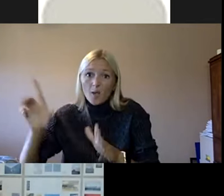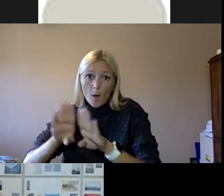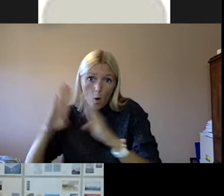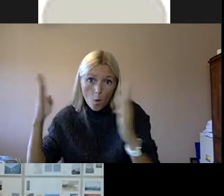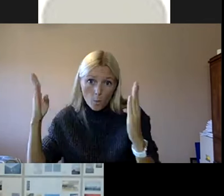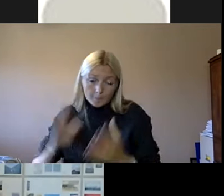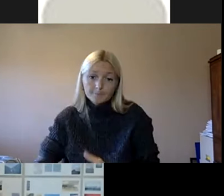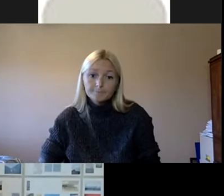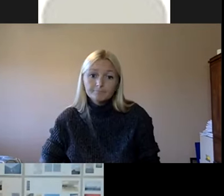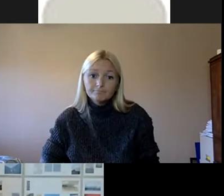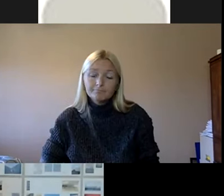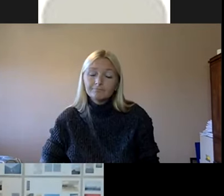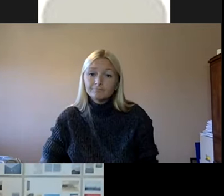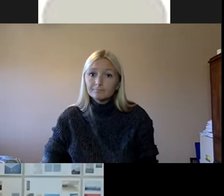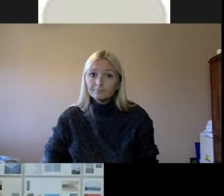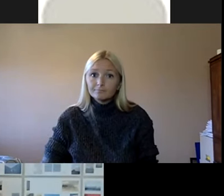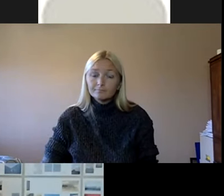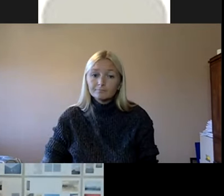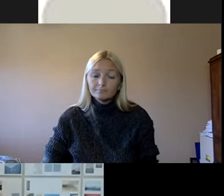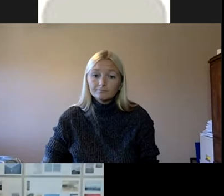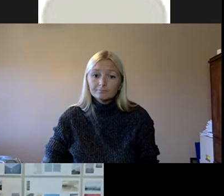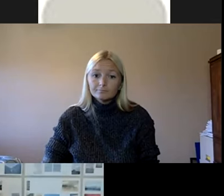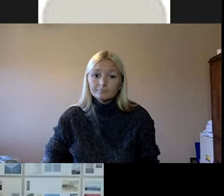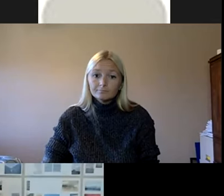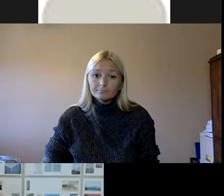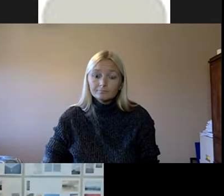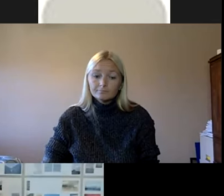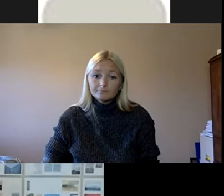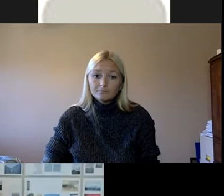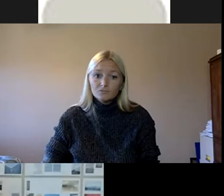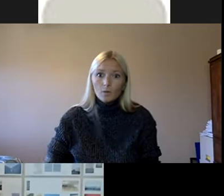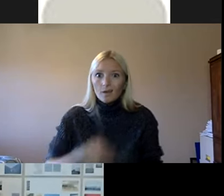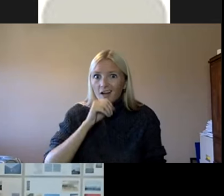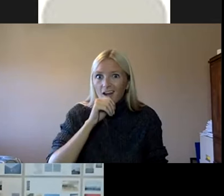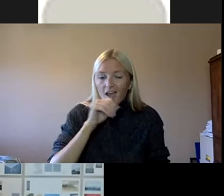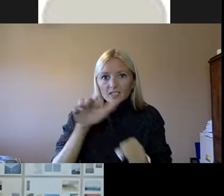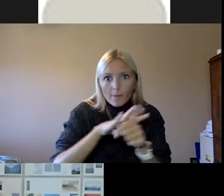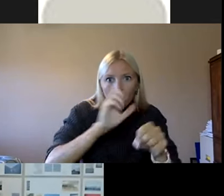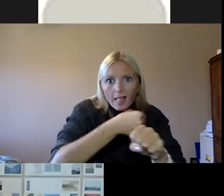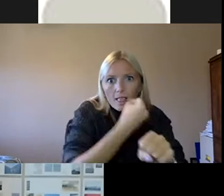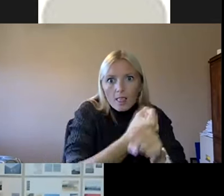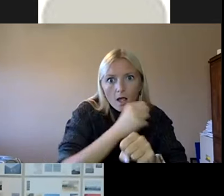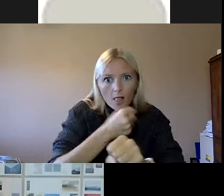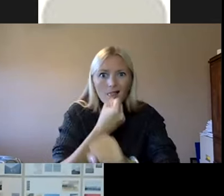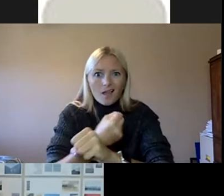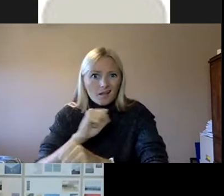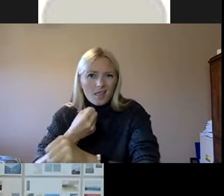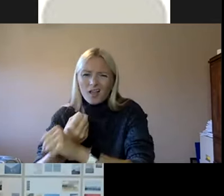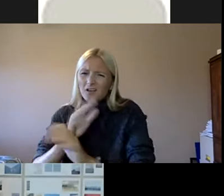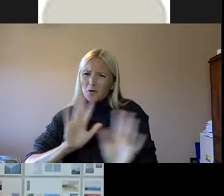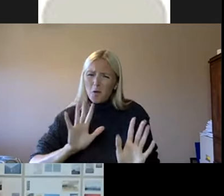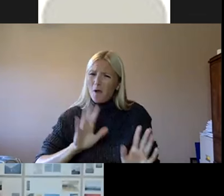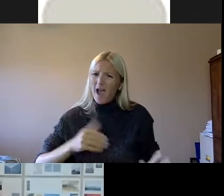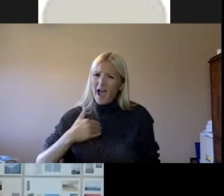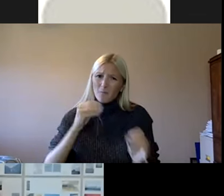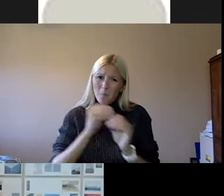So use less, not secure spaces as much in relation to the students and the level of trust with the students.